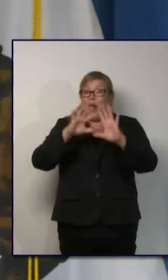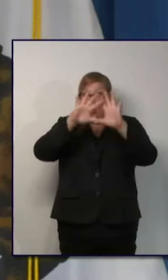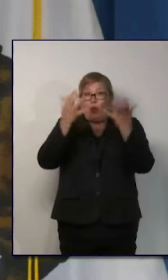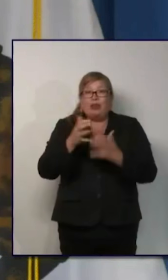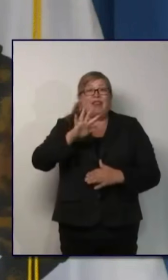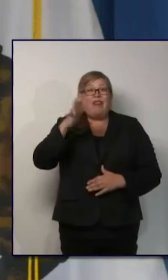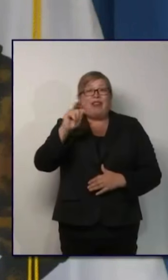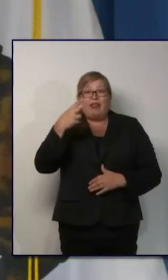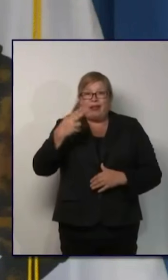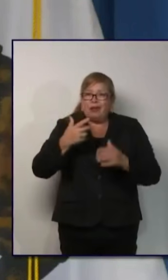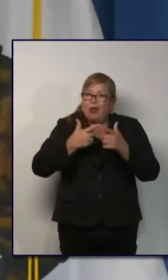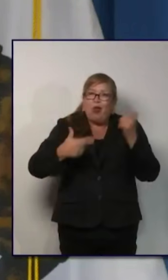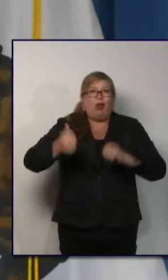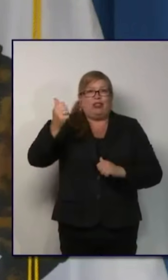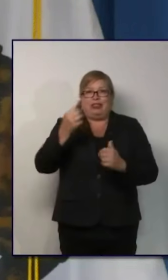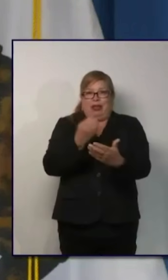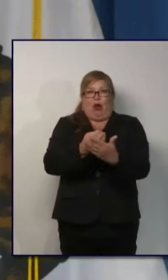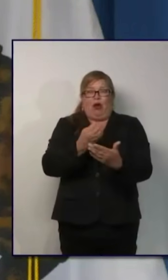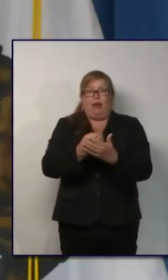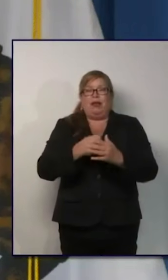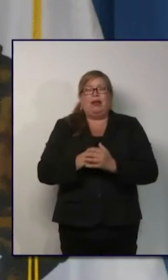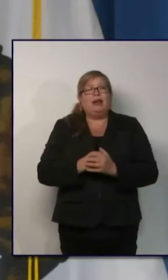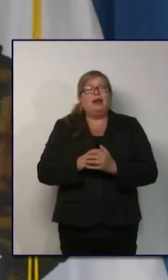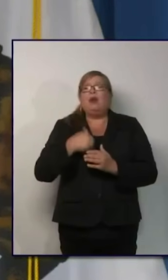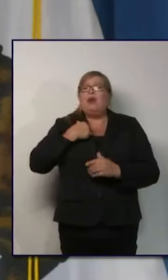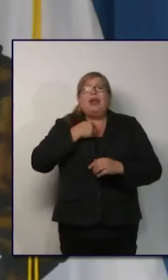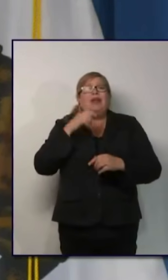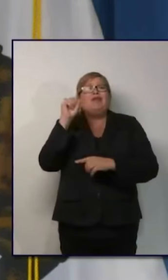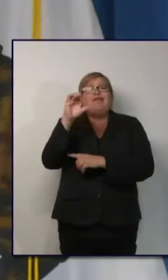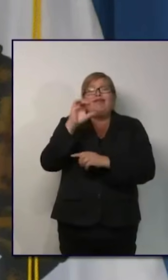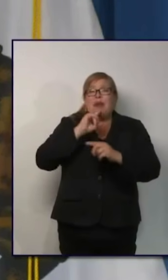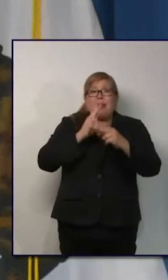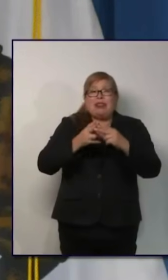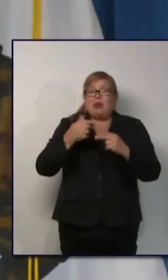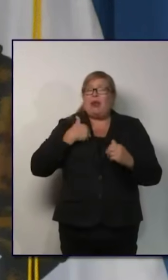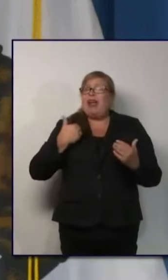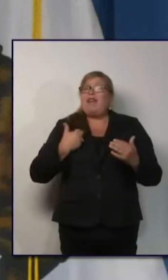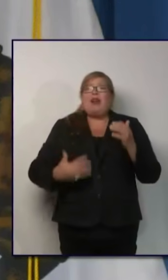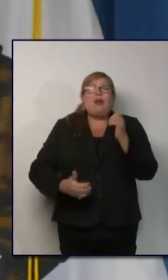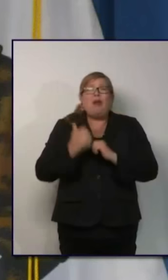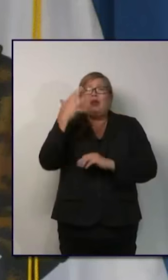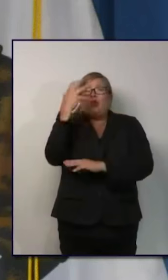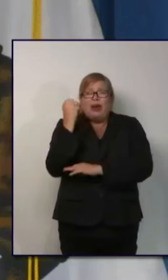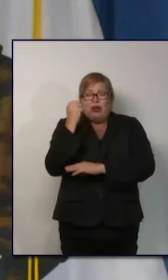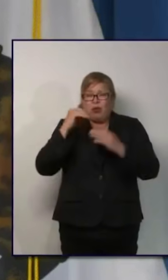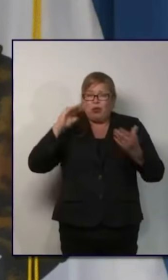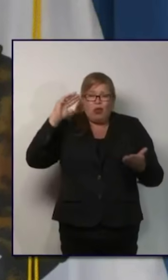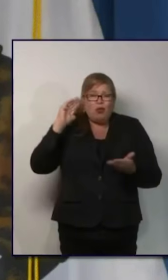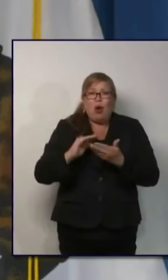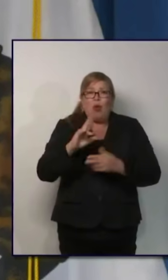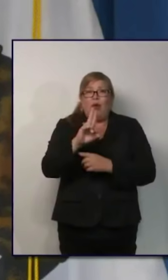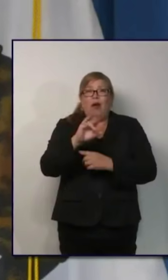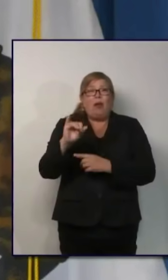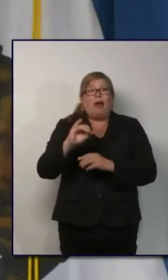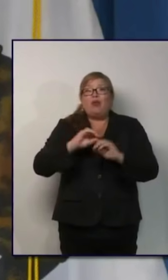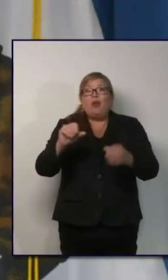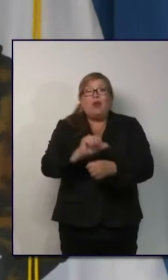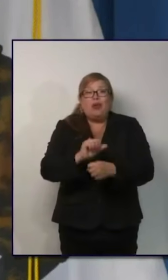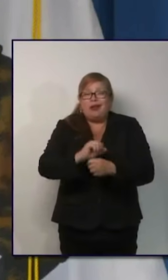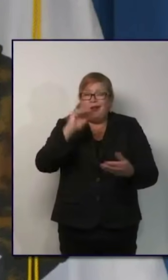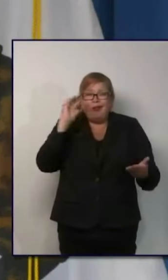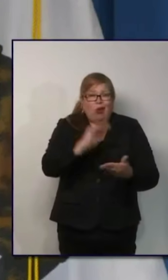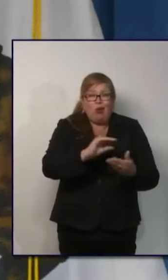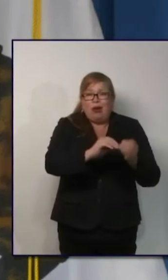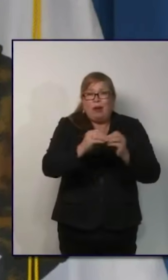were talking about record low unemployment. We were talking about our record reserves, and we were